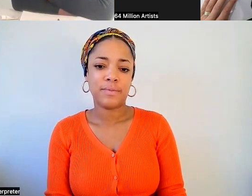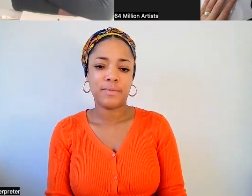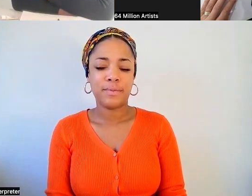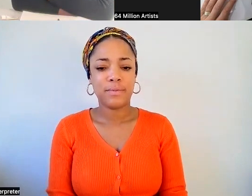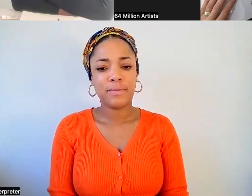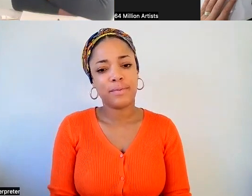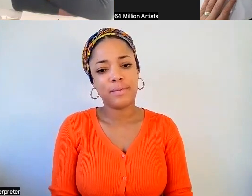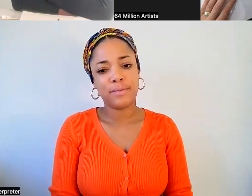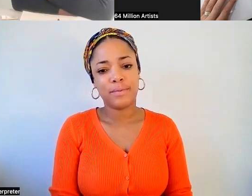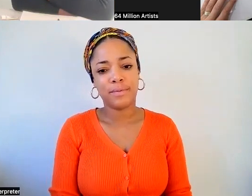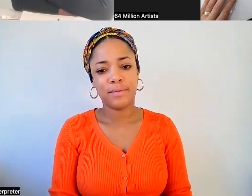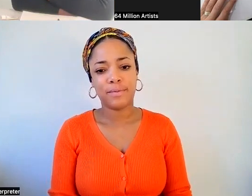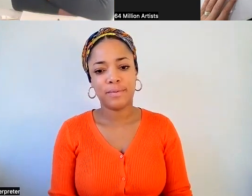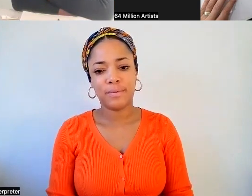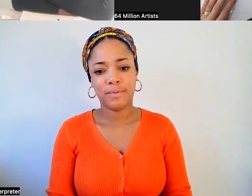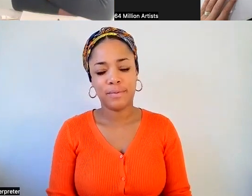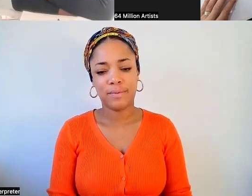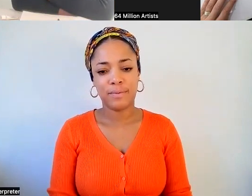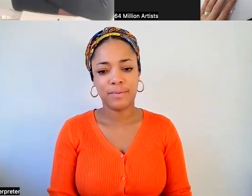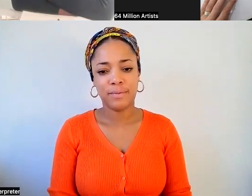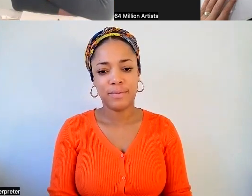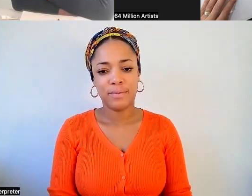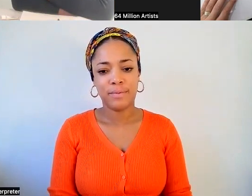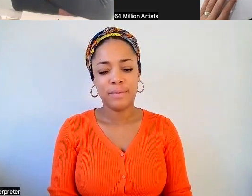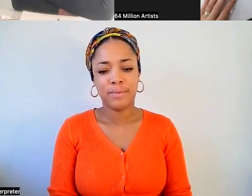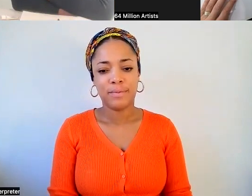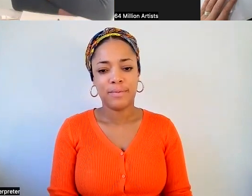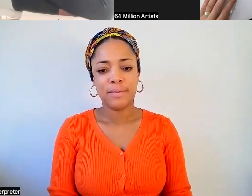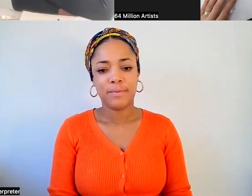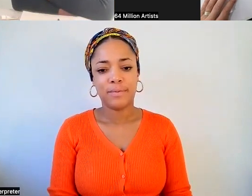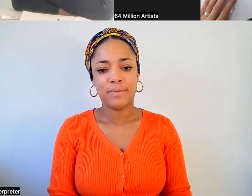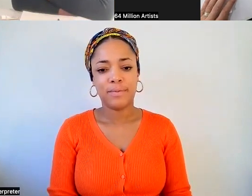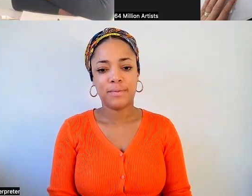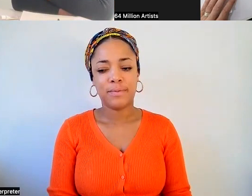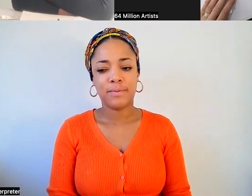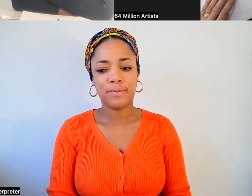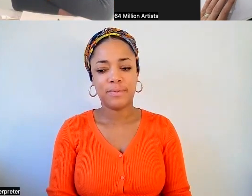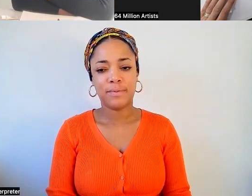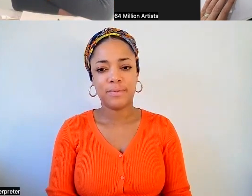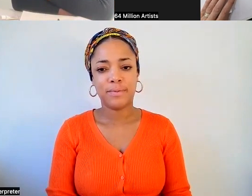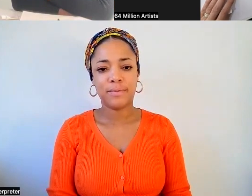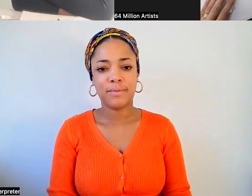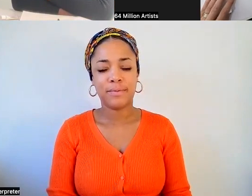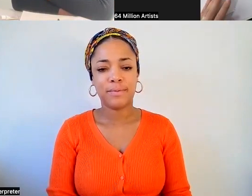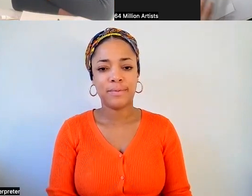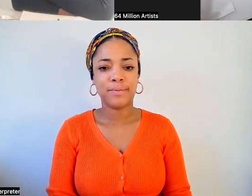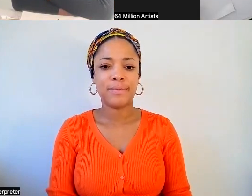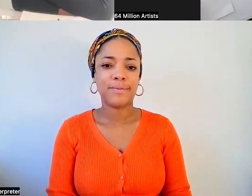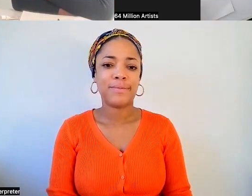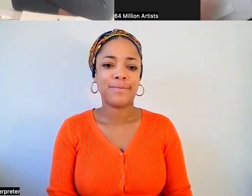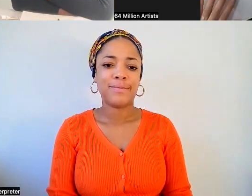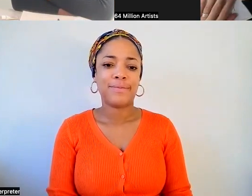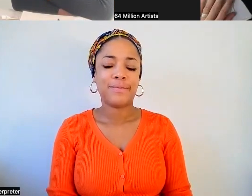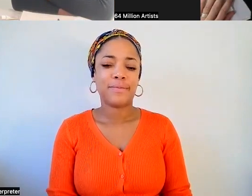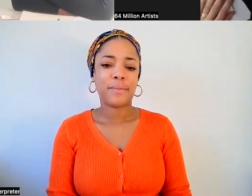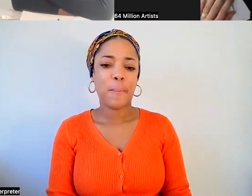sleep. Choruses are quite good fun because everybody can then say them when you come back to it. Yeah. You see? Now, I've got the